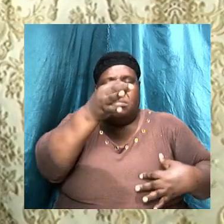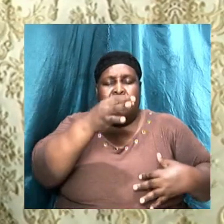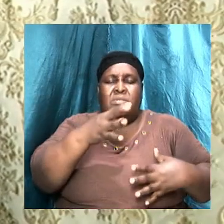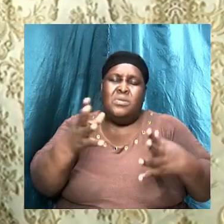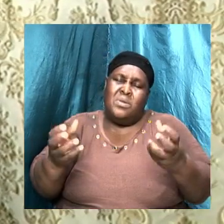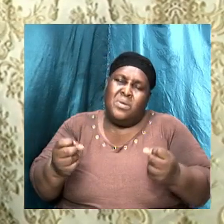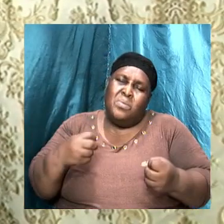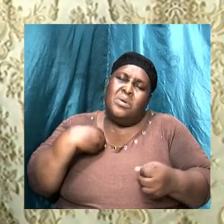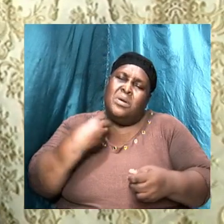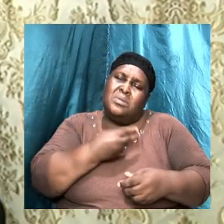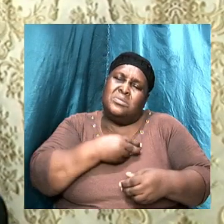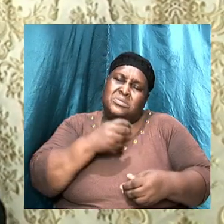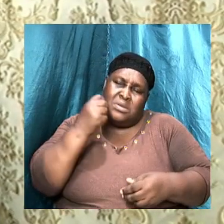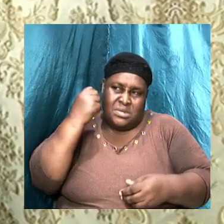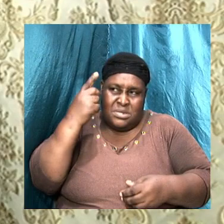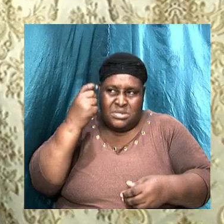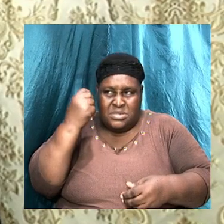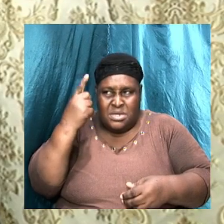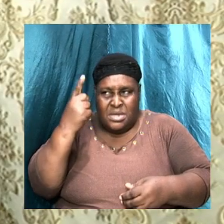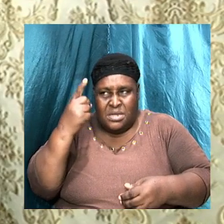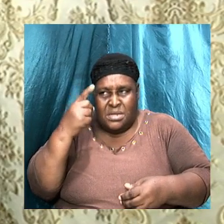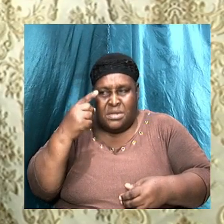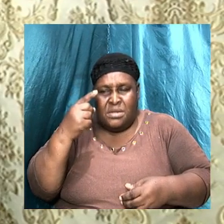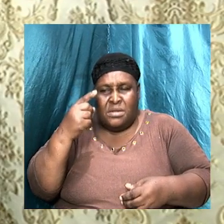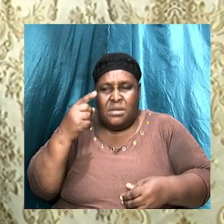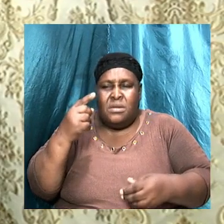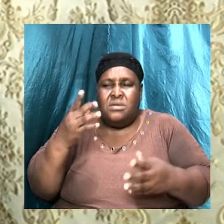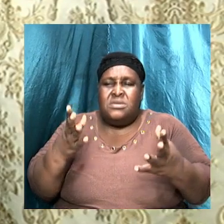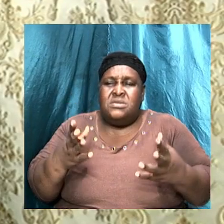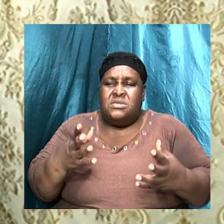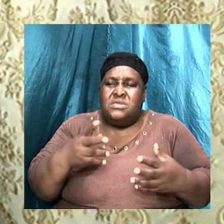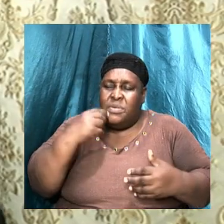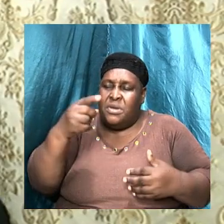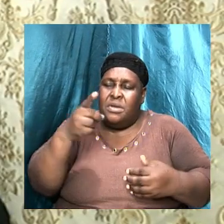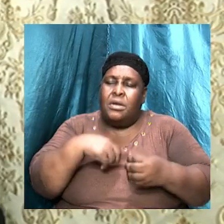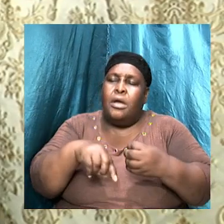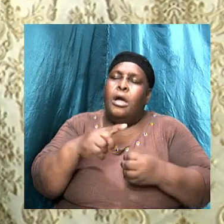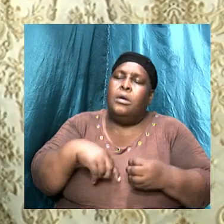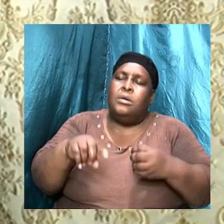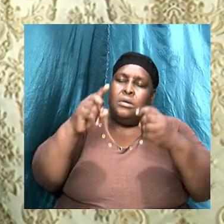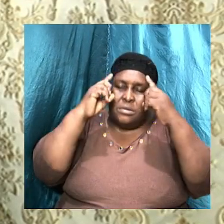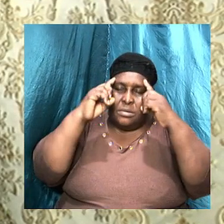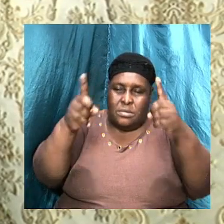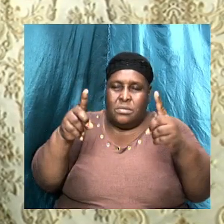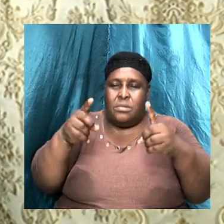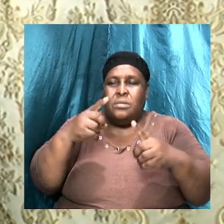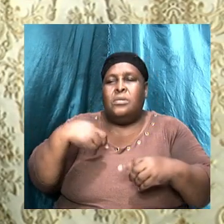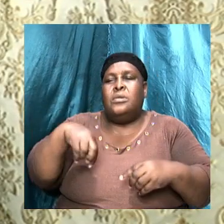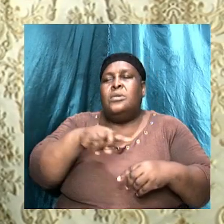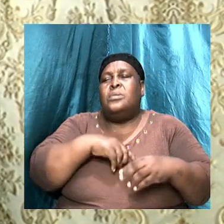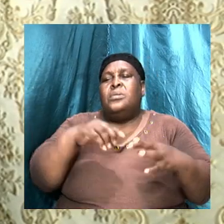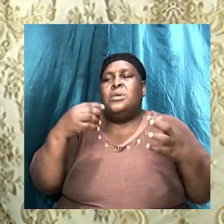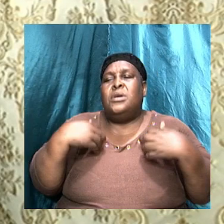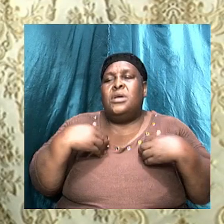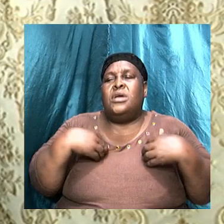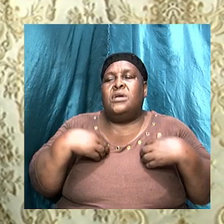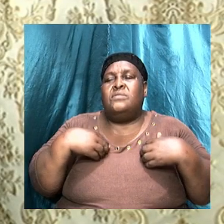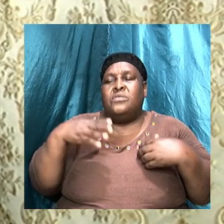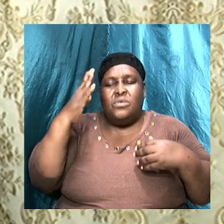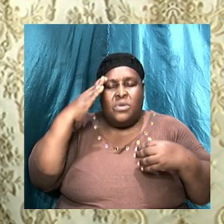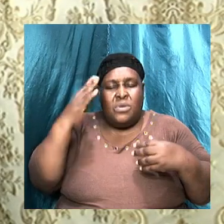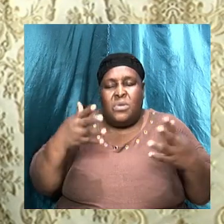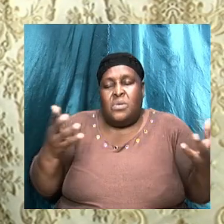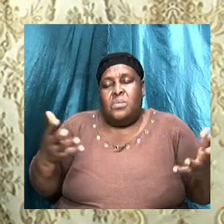want us to understand that as we talk about doctrine, amen, somebody, we have got to recognize what the adversary is